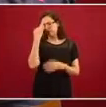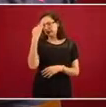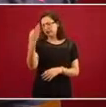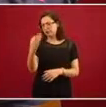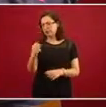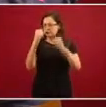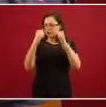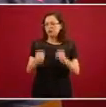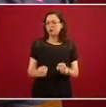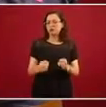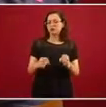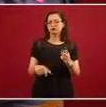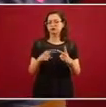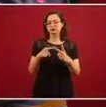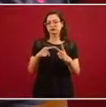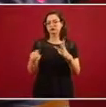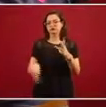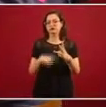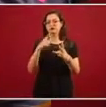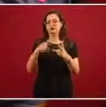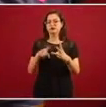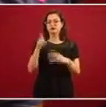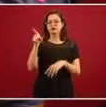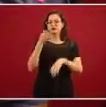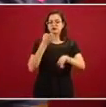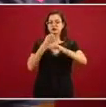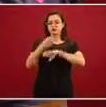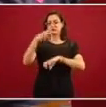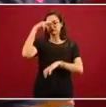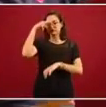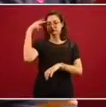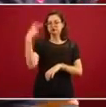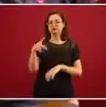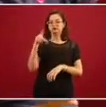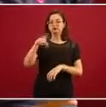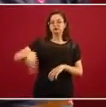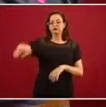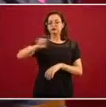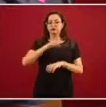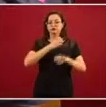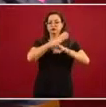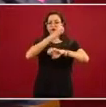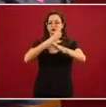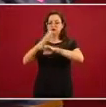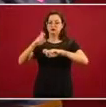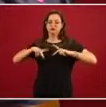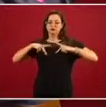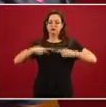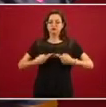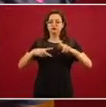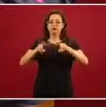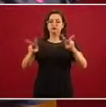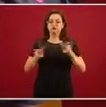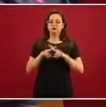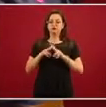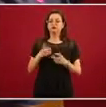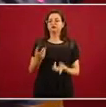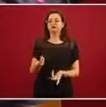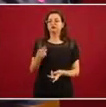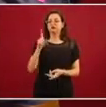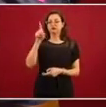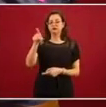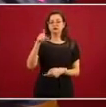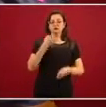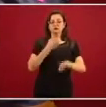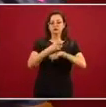how long does it take from a fatality that is a suspect case to be confirmed as a COVID case or a negative COVID